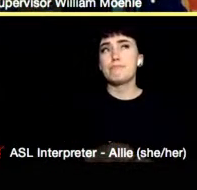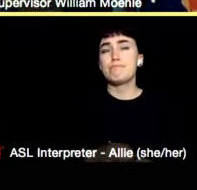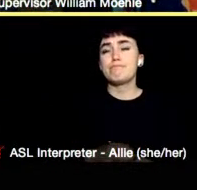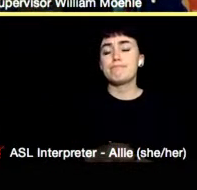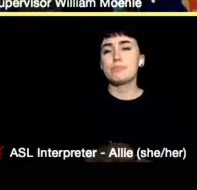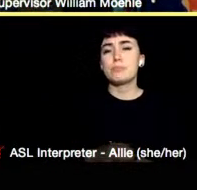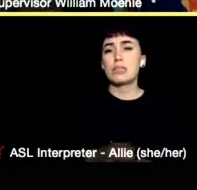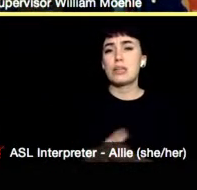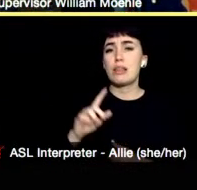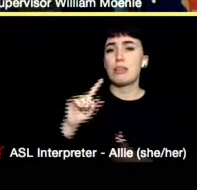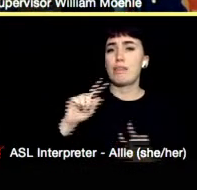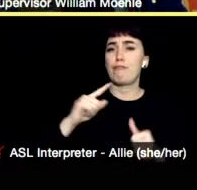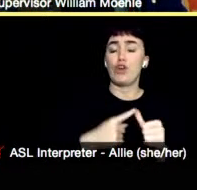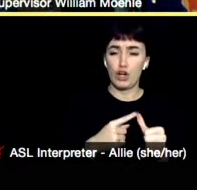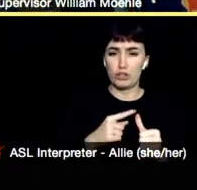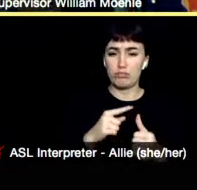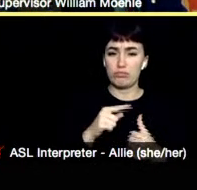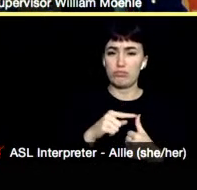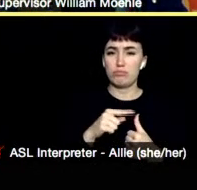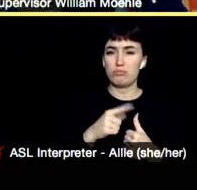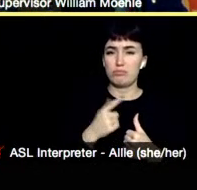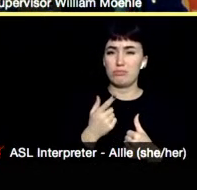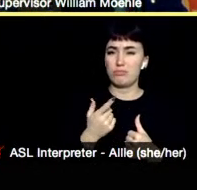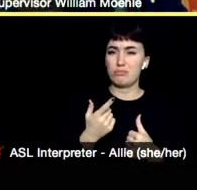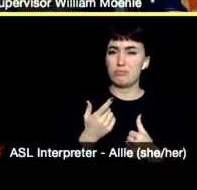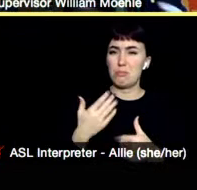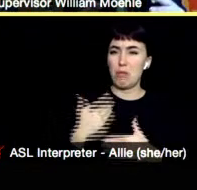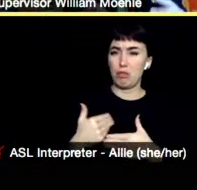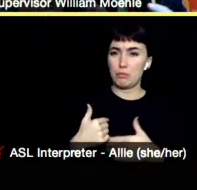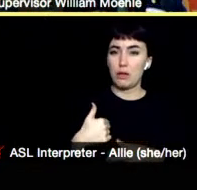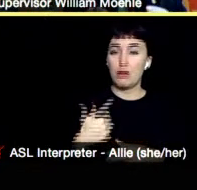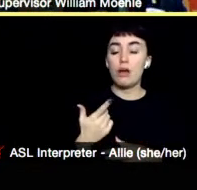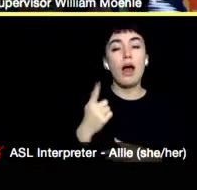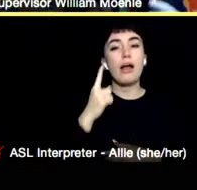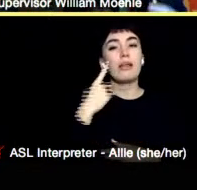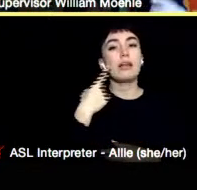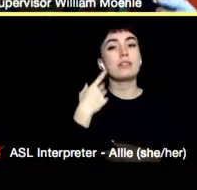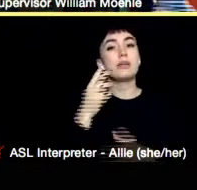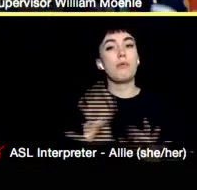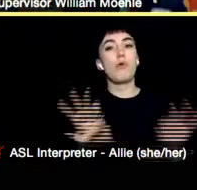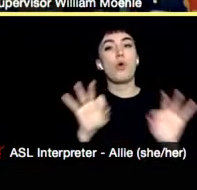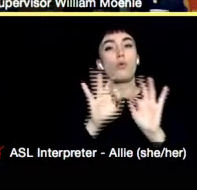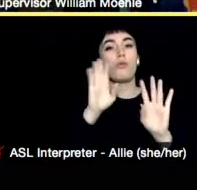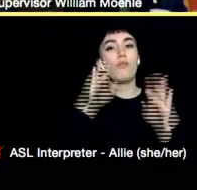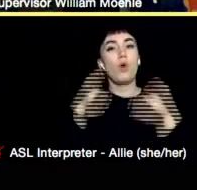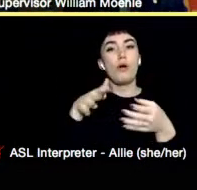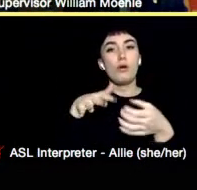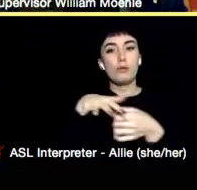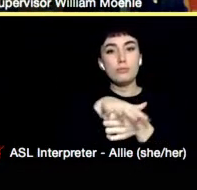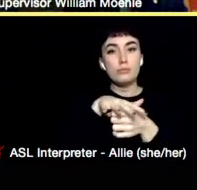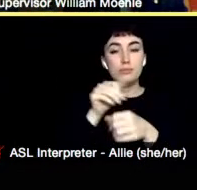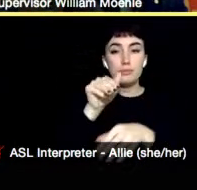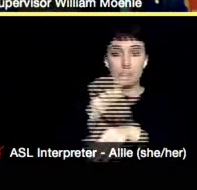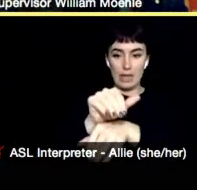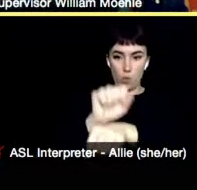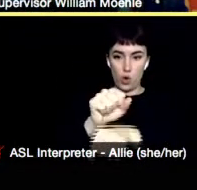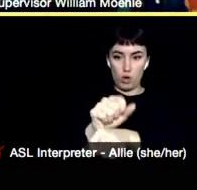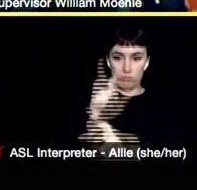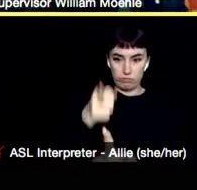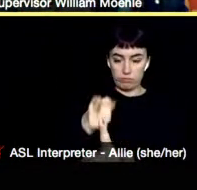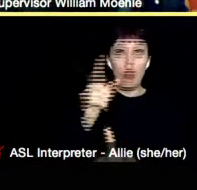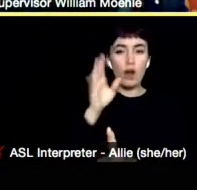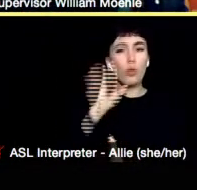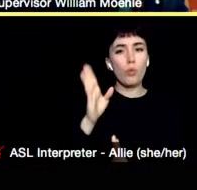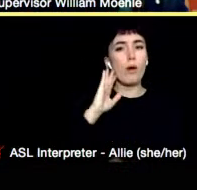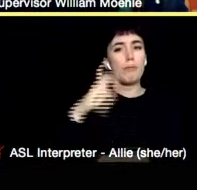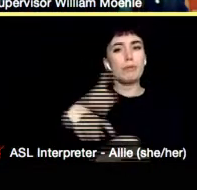the first one was troubling because I think it's important that we focus on the area of the night work. And I know there's going to be times